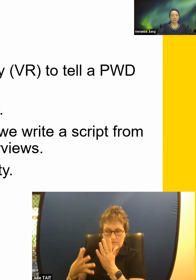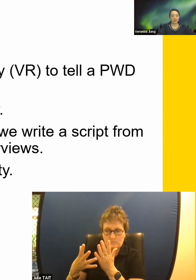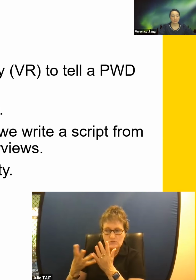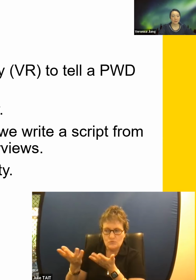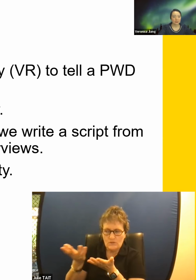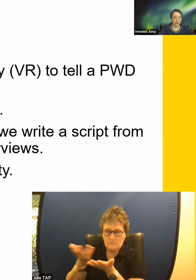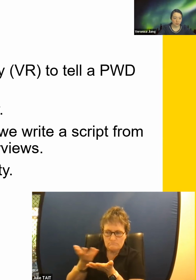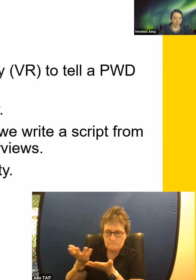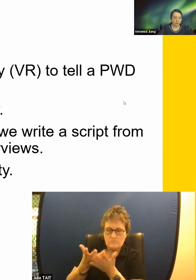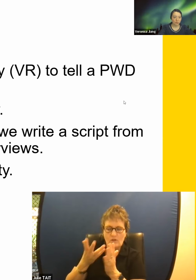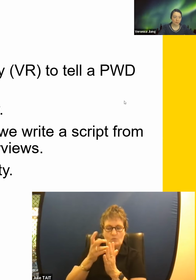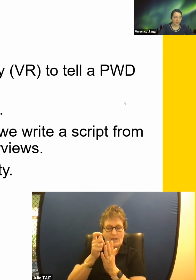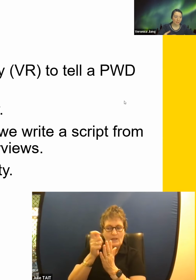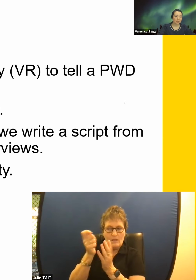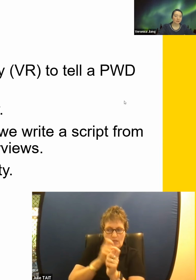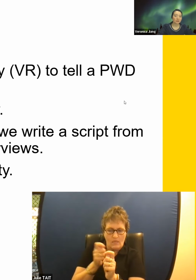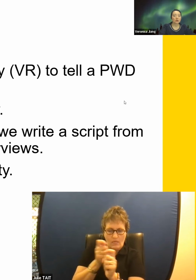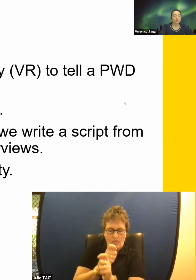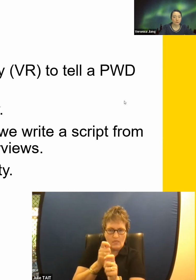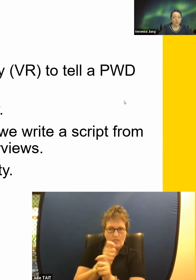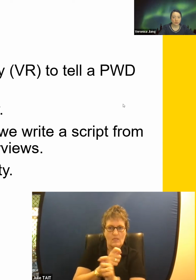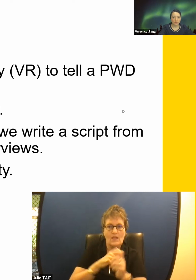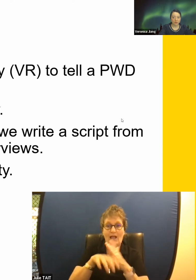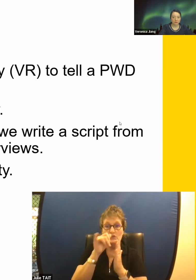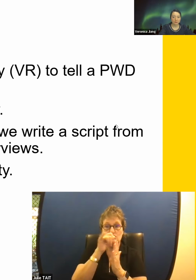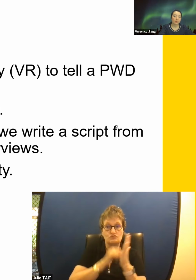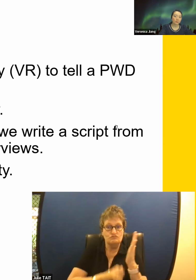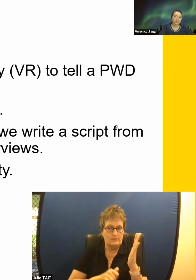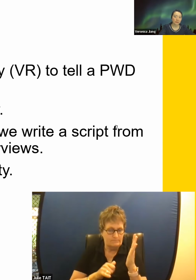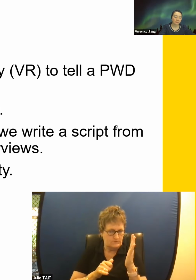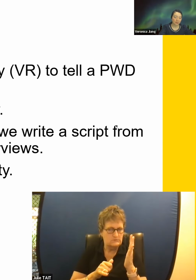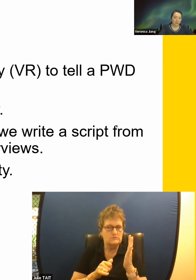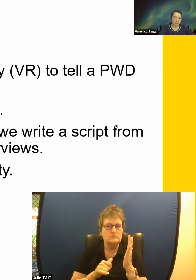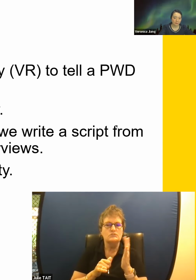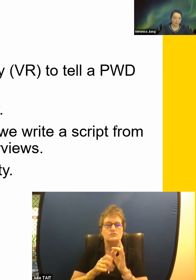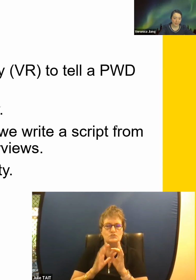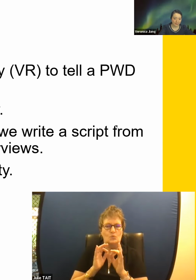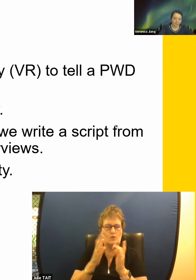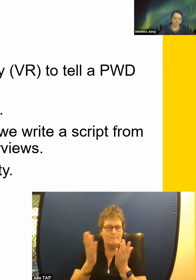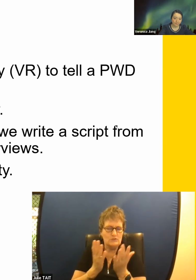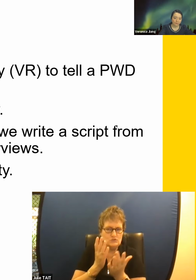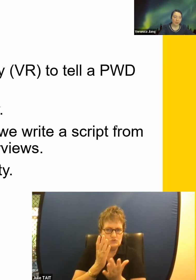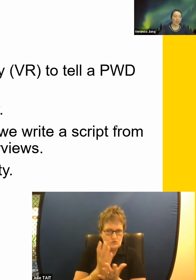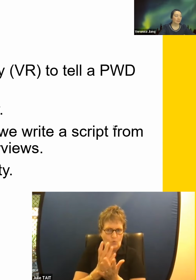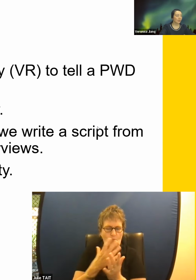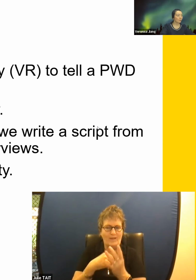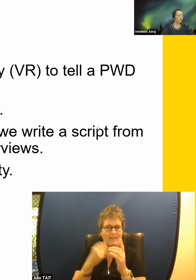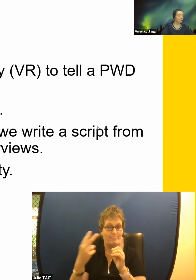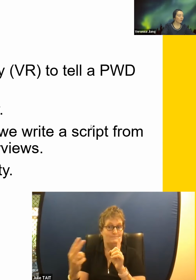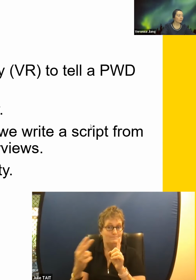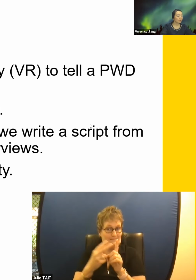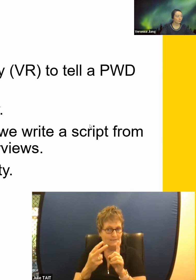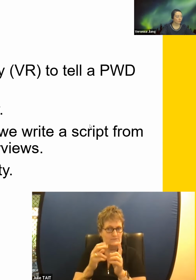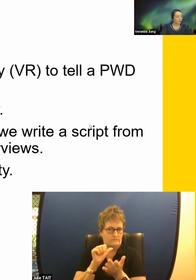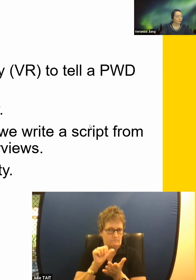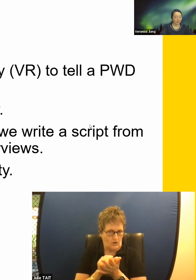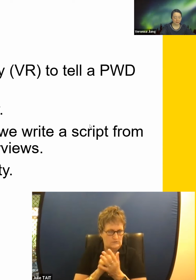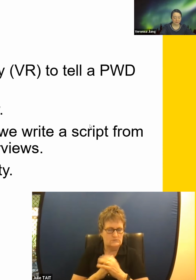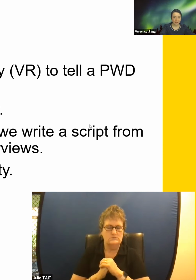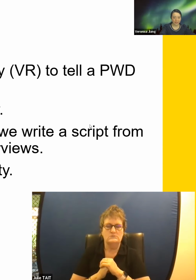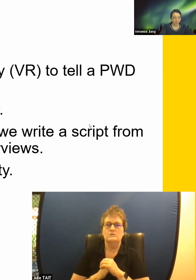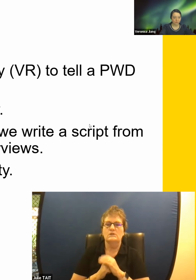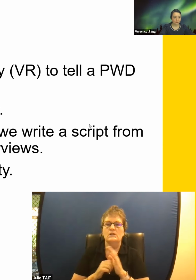script much better to represent views from people with disabilities perspective. And then we film the